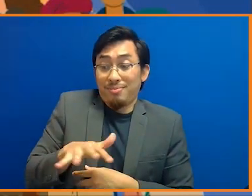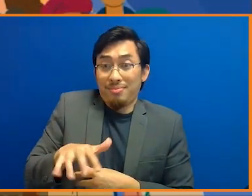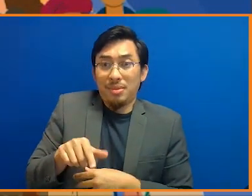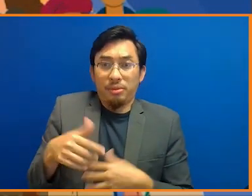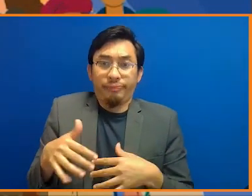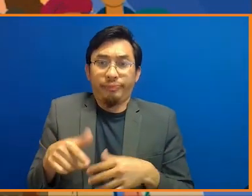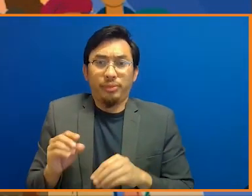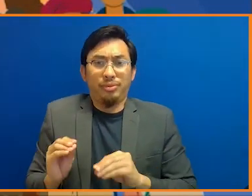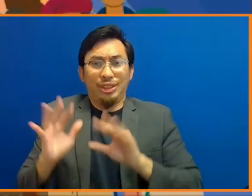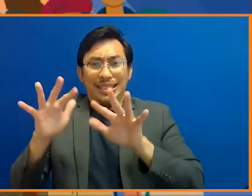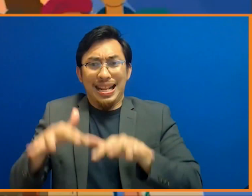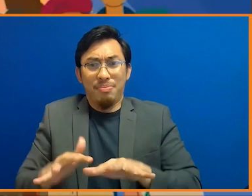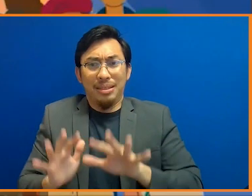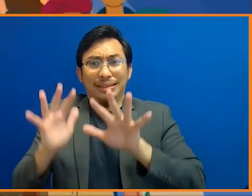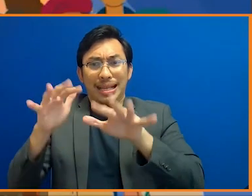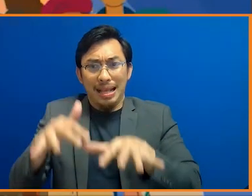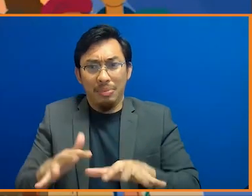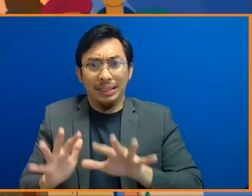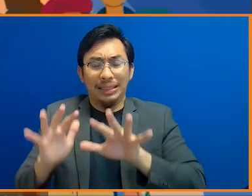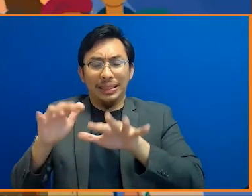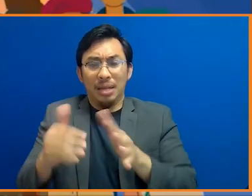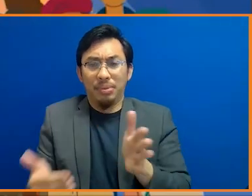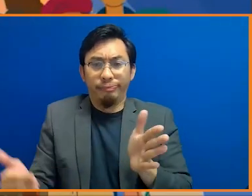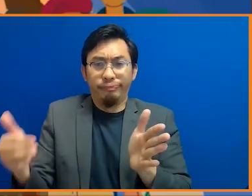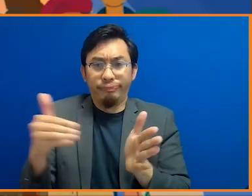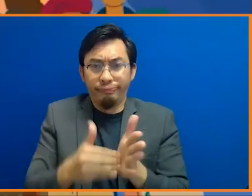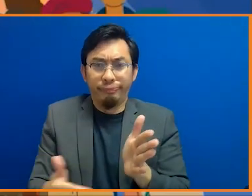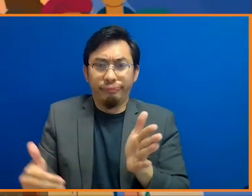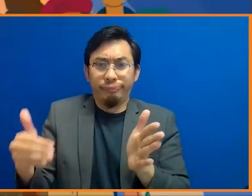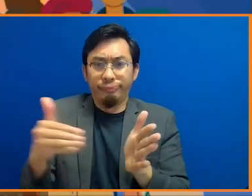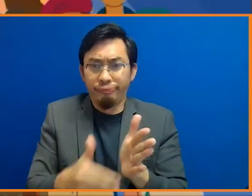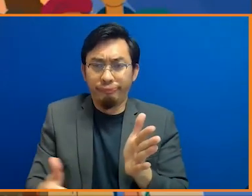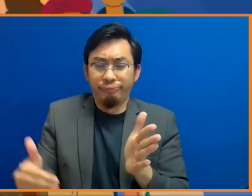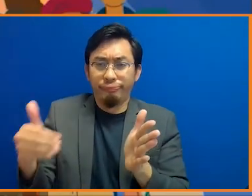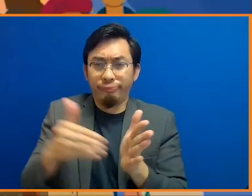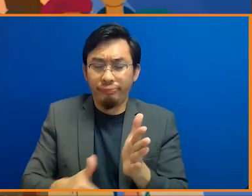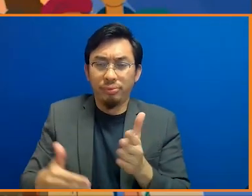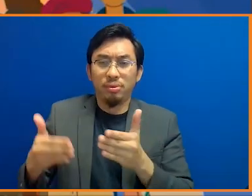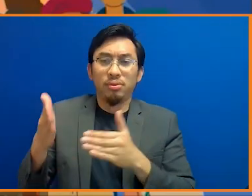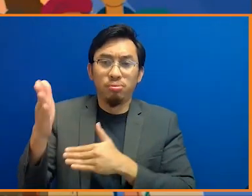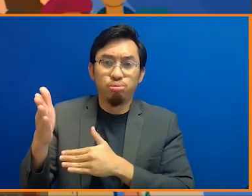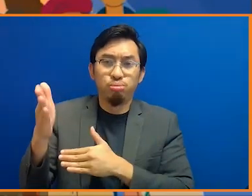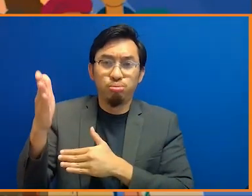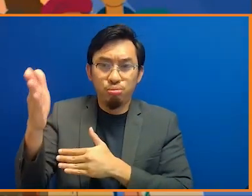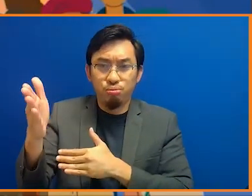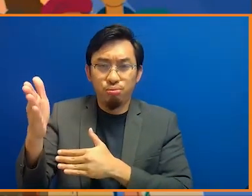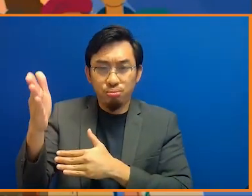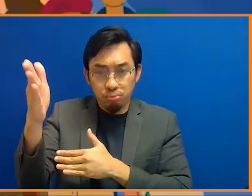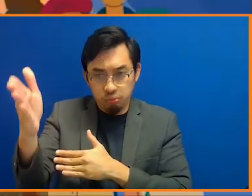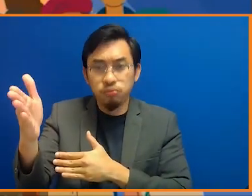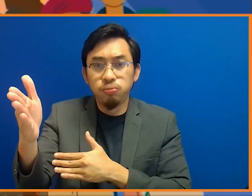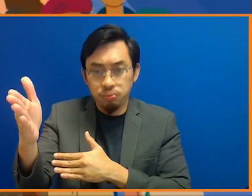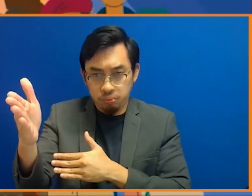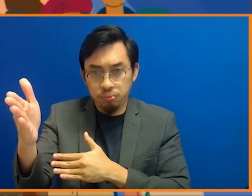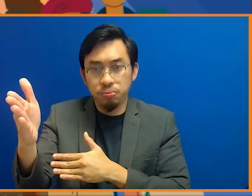this area is prone to tsunami and will again hit by another tsunami in the